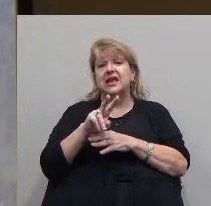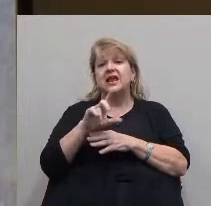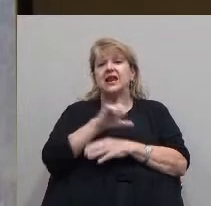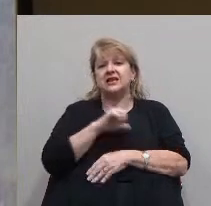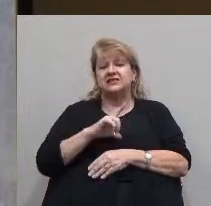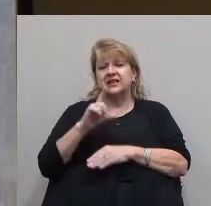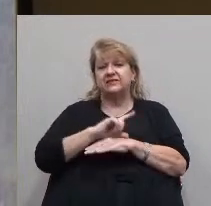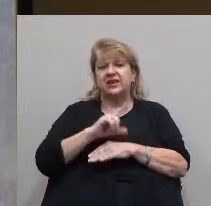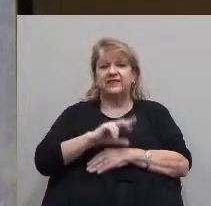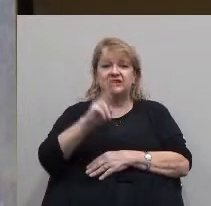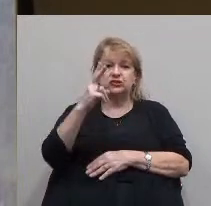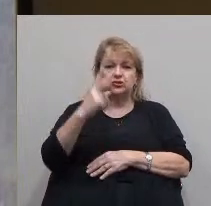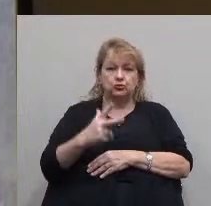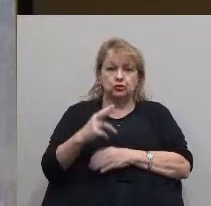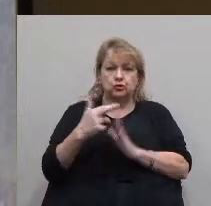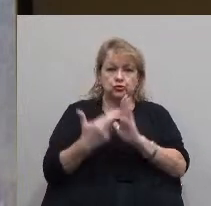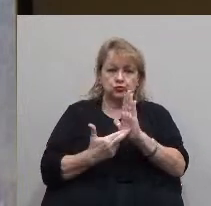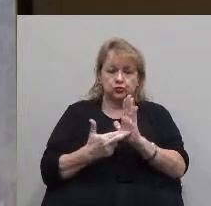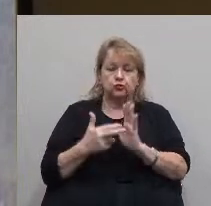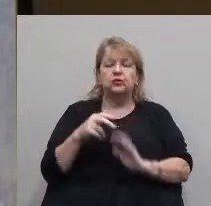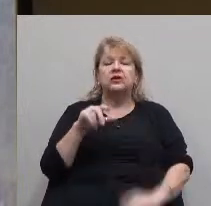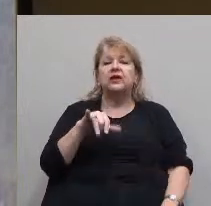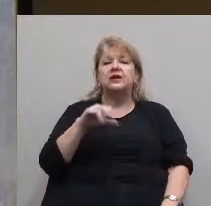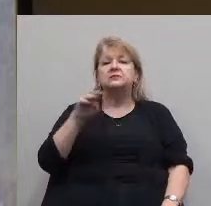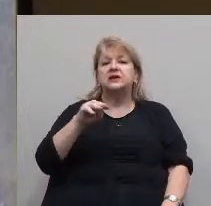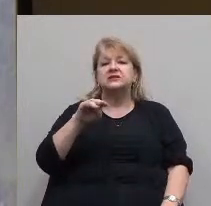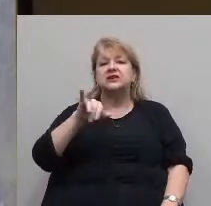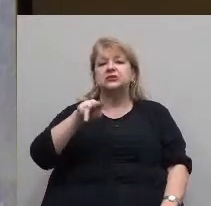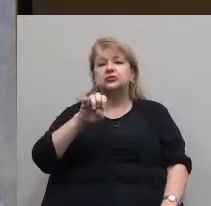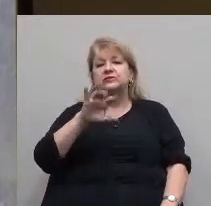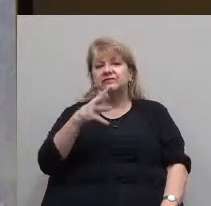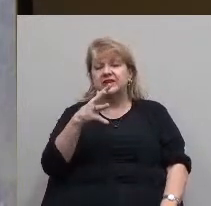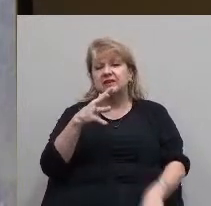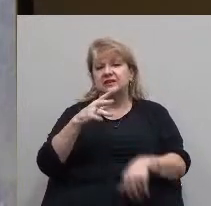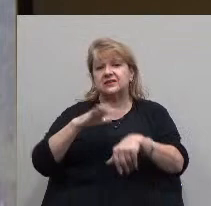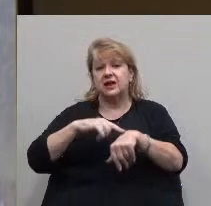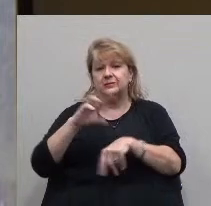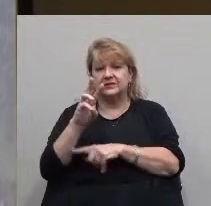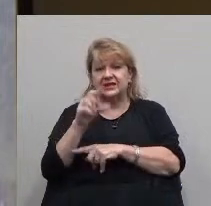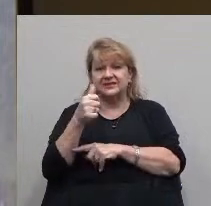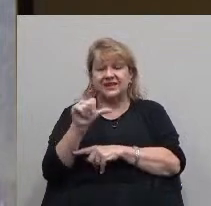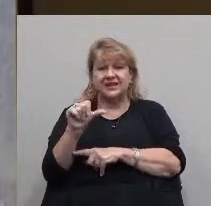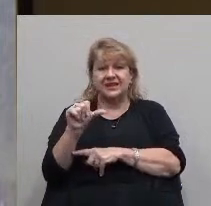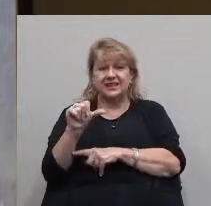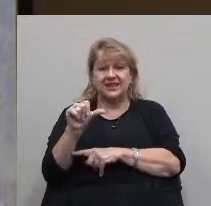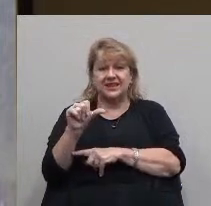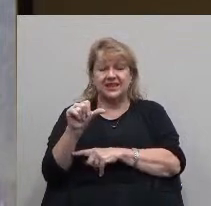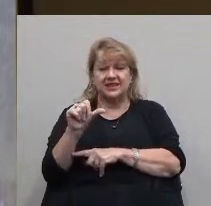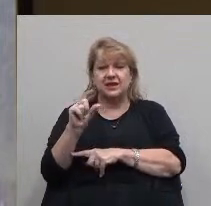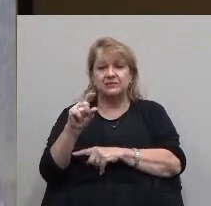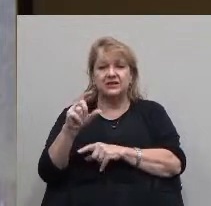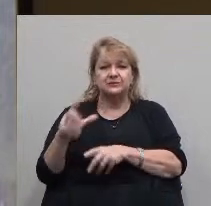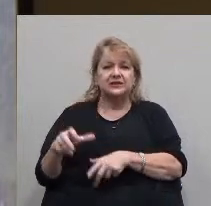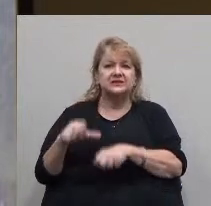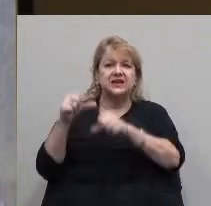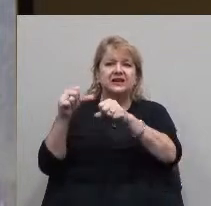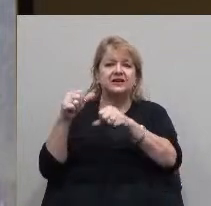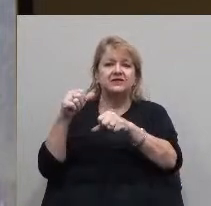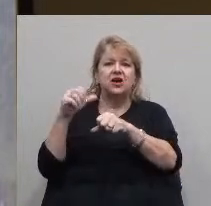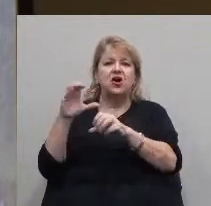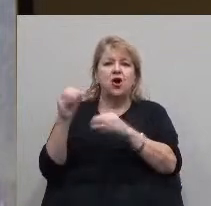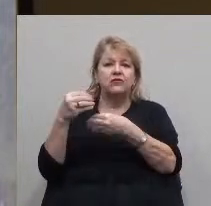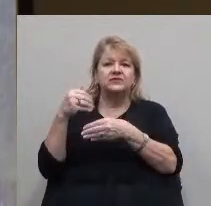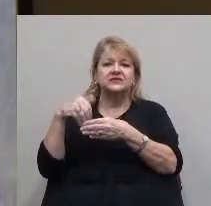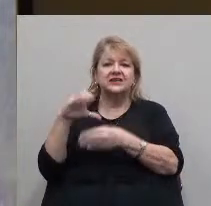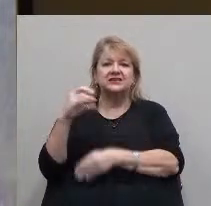rule. So on Monday, June 5th at 6 p.m., anything to be required to be taken up in the opposite chamber